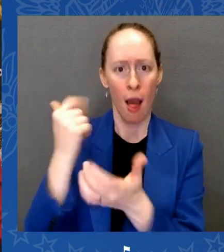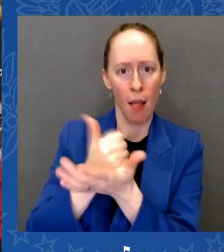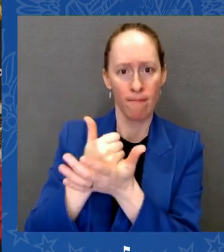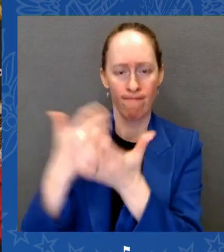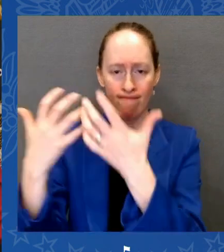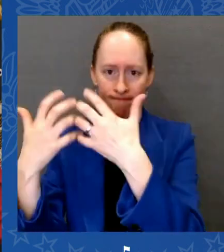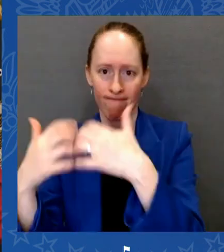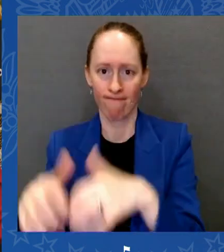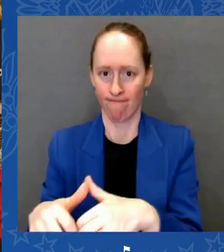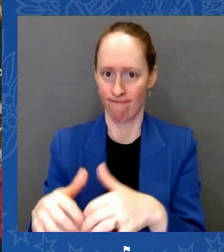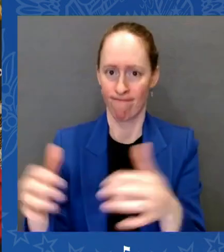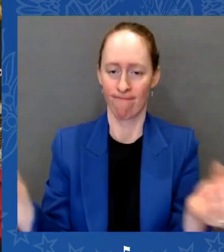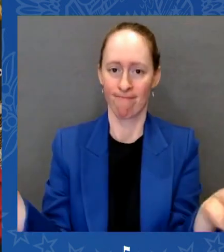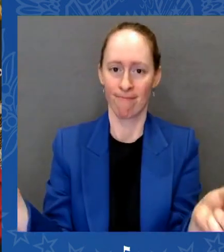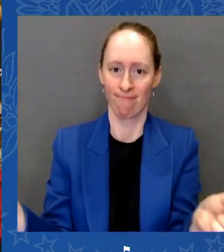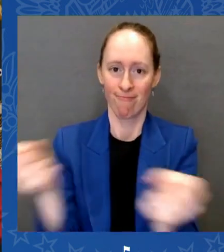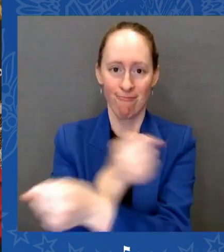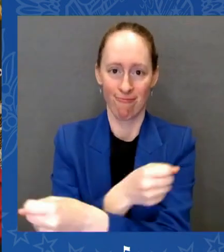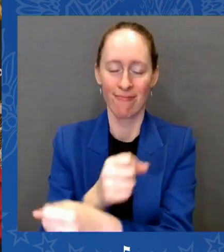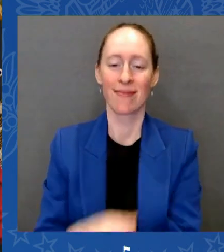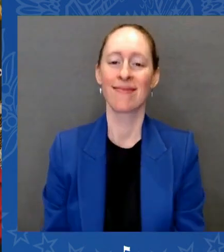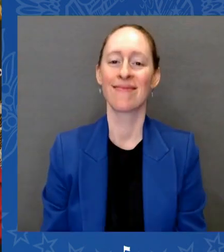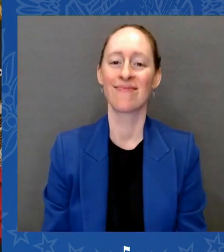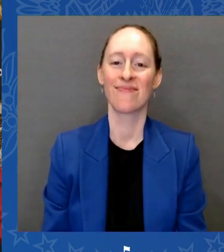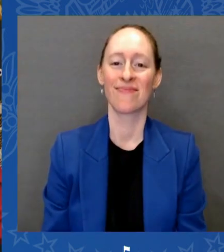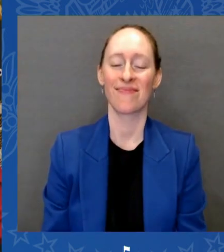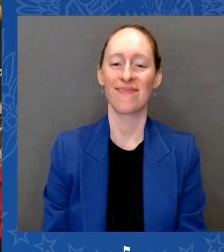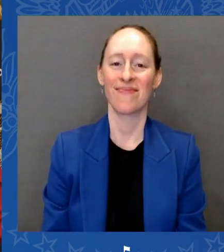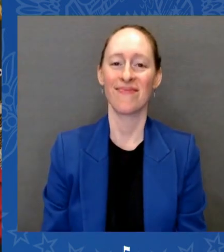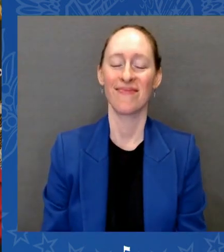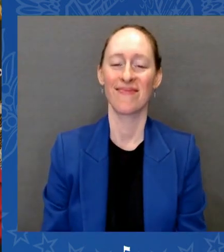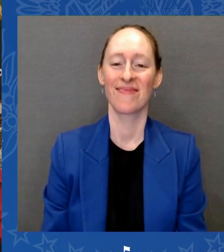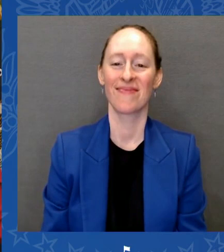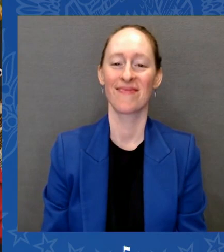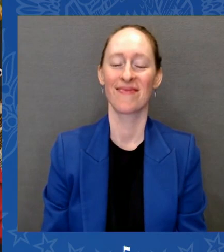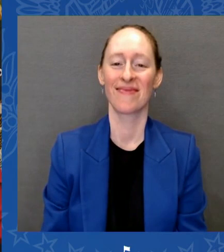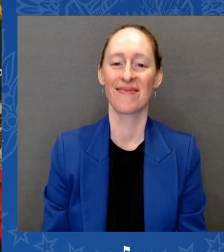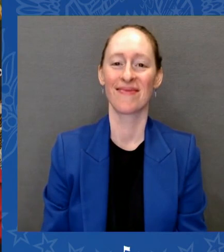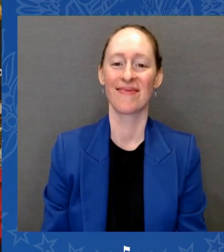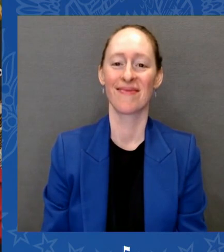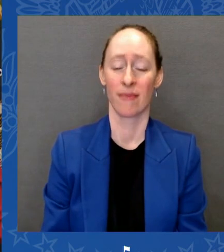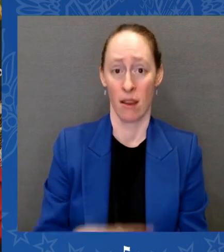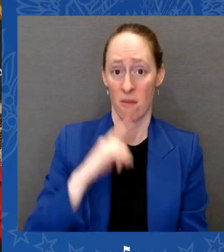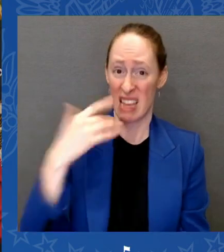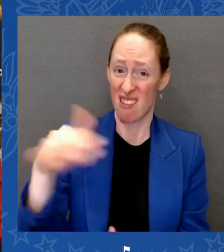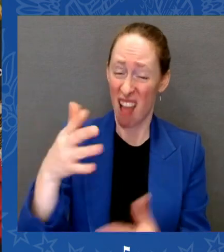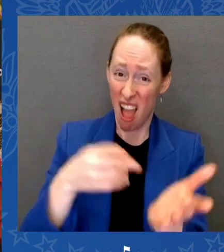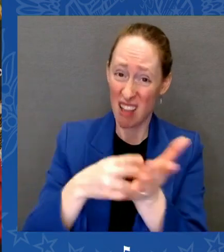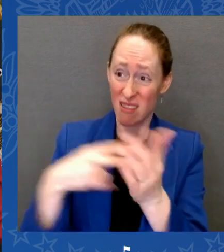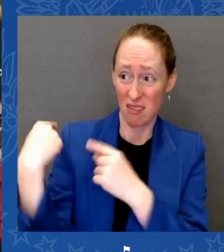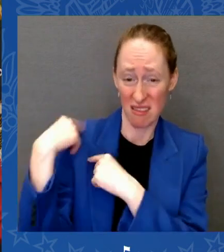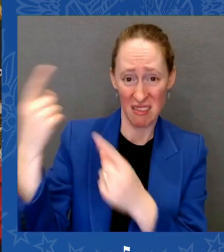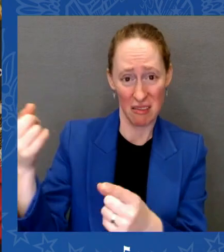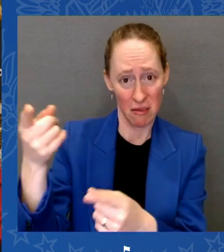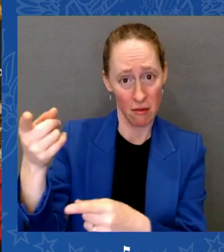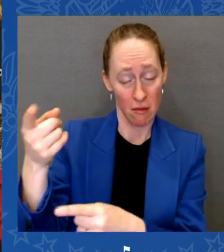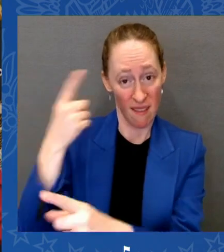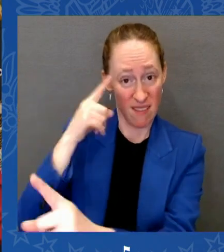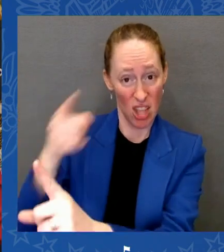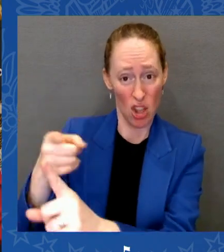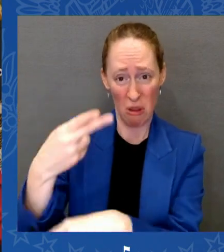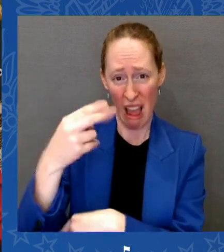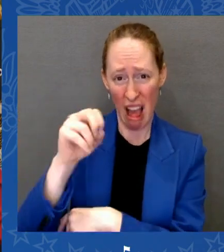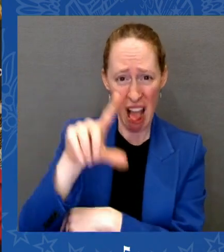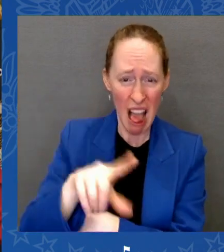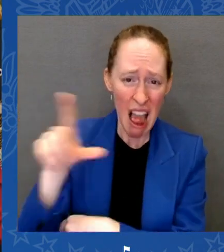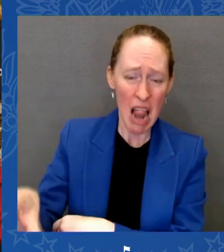Charlie and her entire family and all her teammates back home. People all across the country have learned